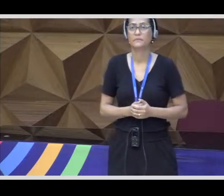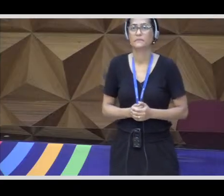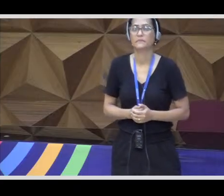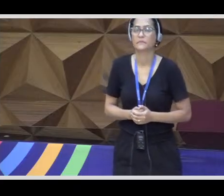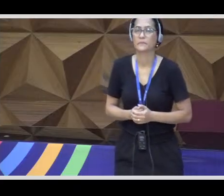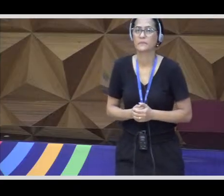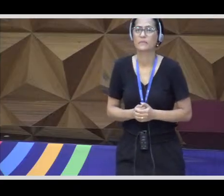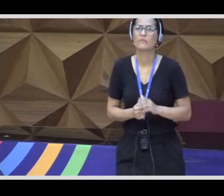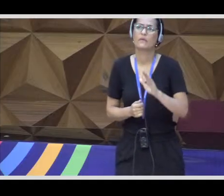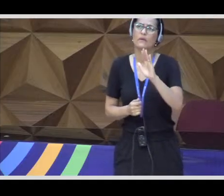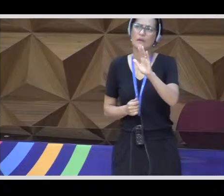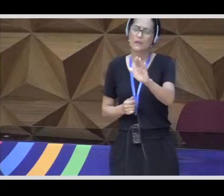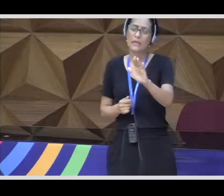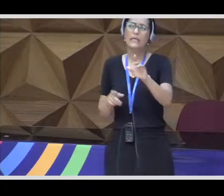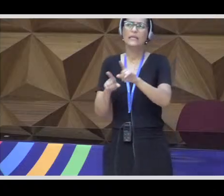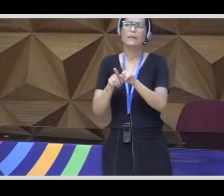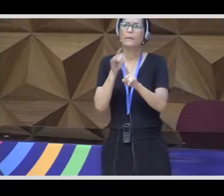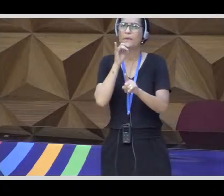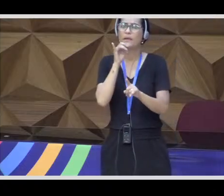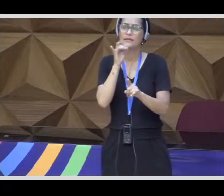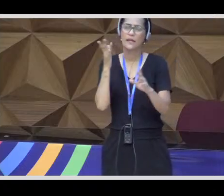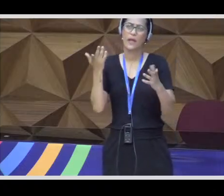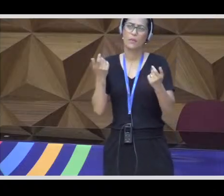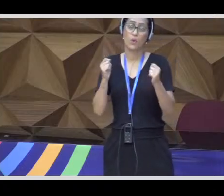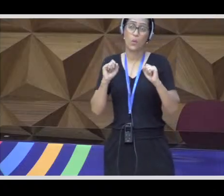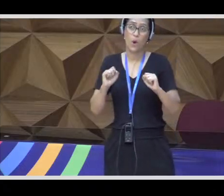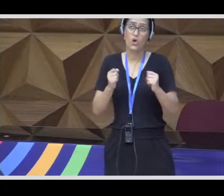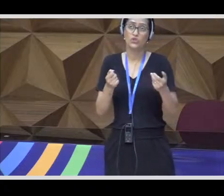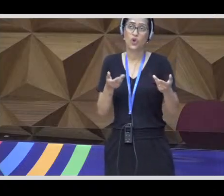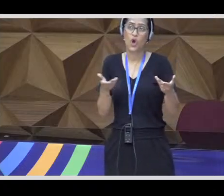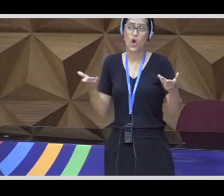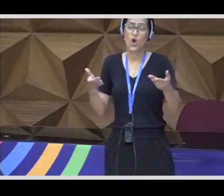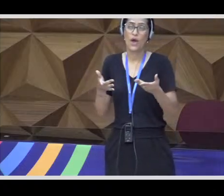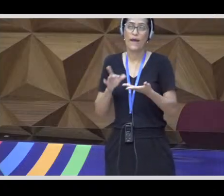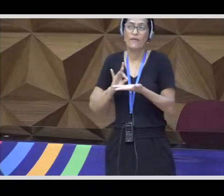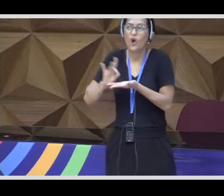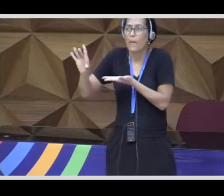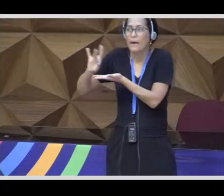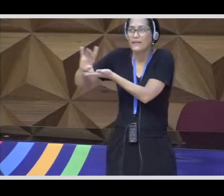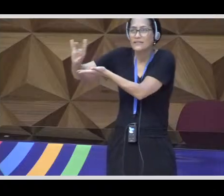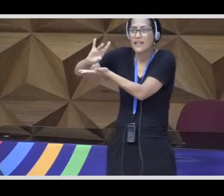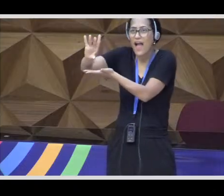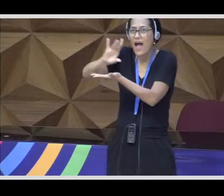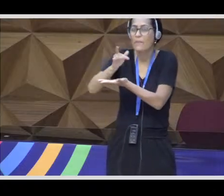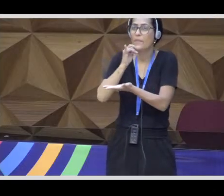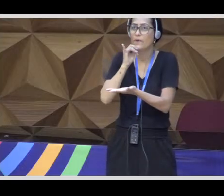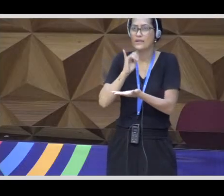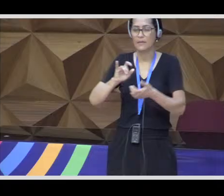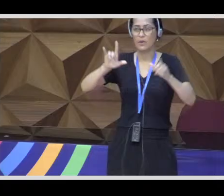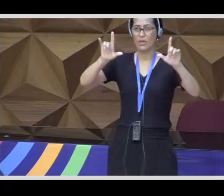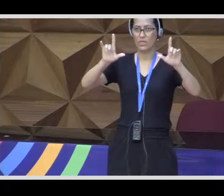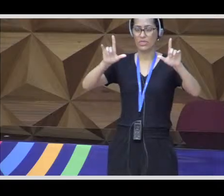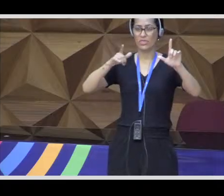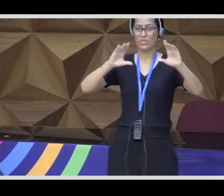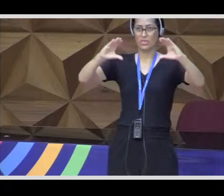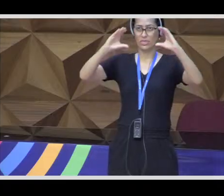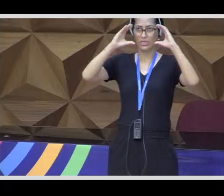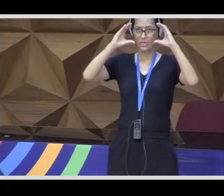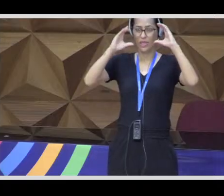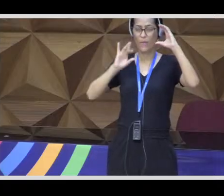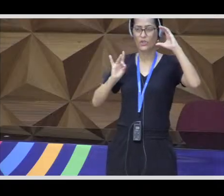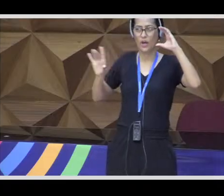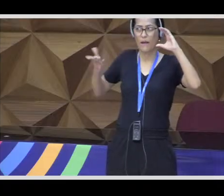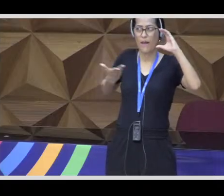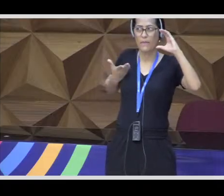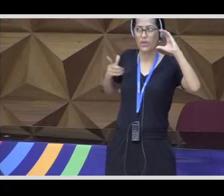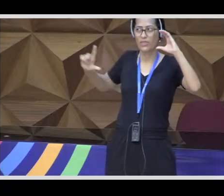share those VR environments and collaborate and be with other people in those, playing games, working or whatever. So that's entirely